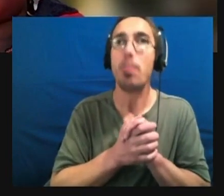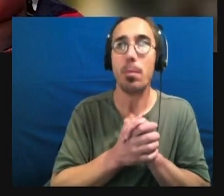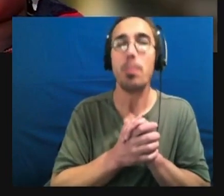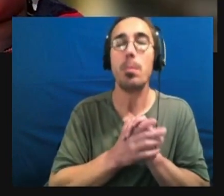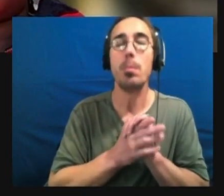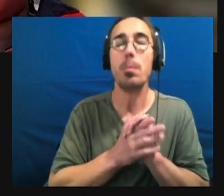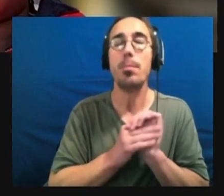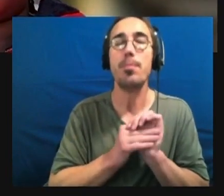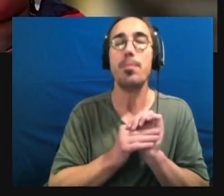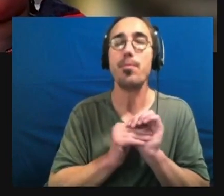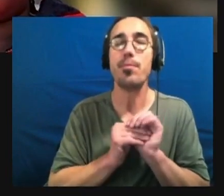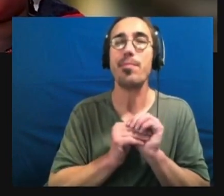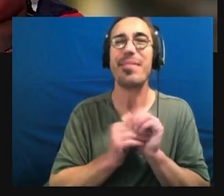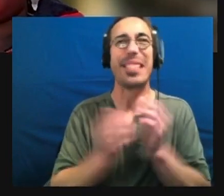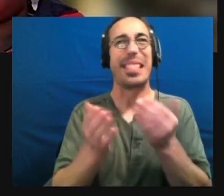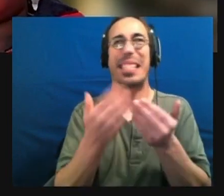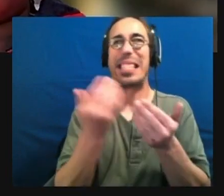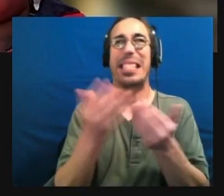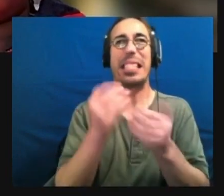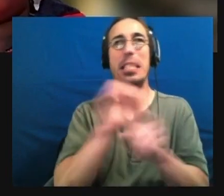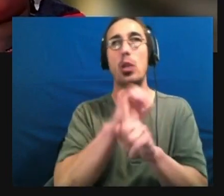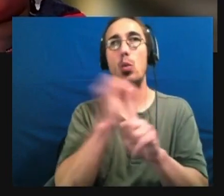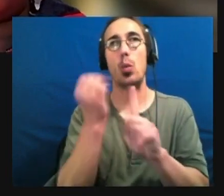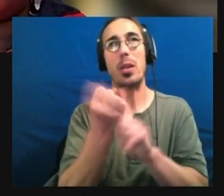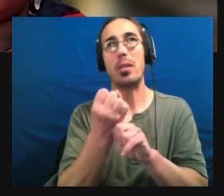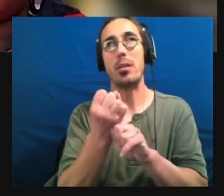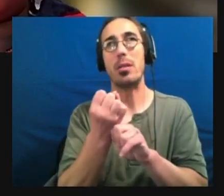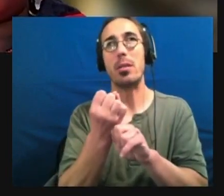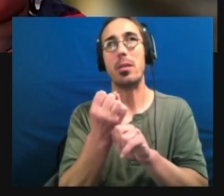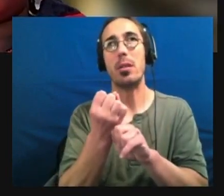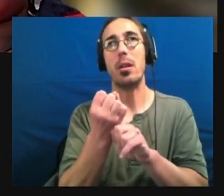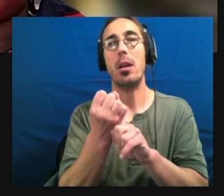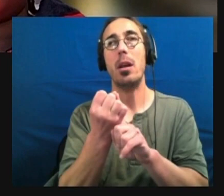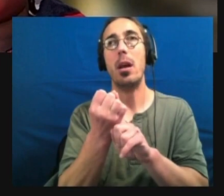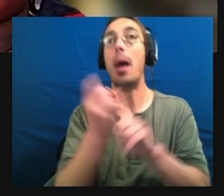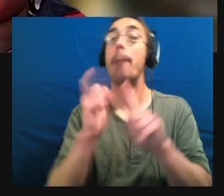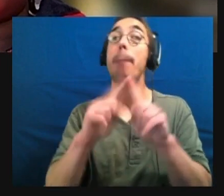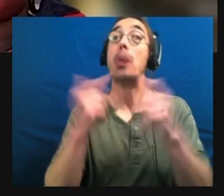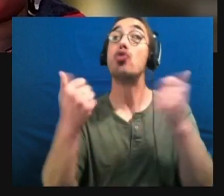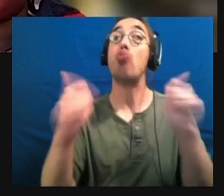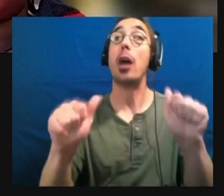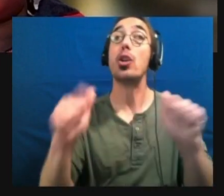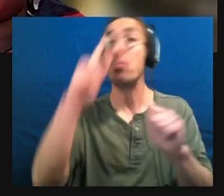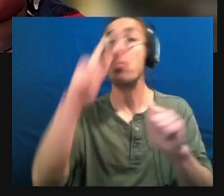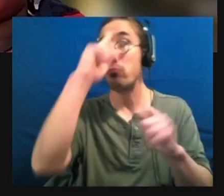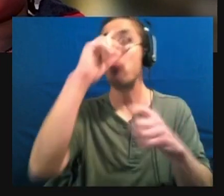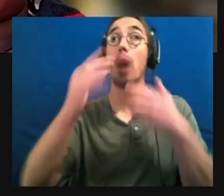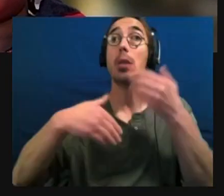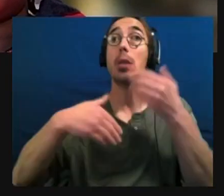It's not an easy situation on top of just trying to process